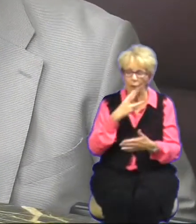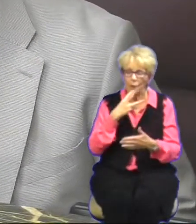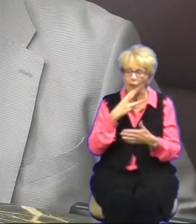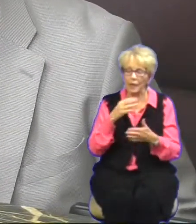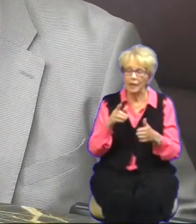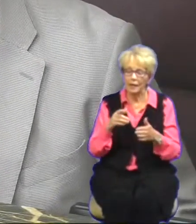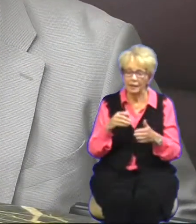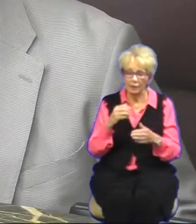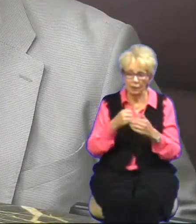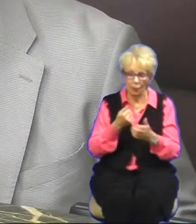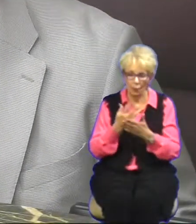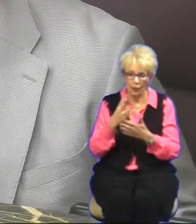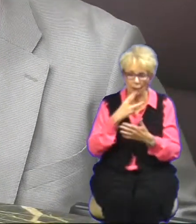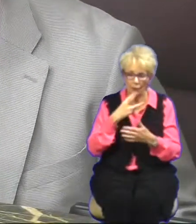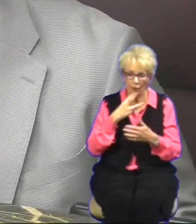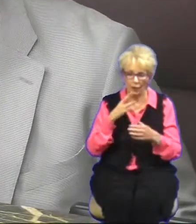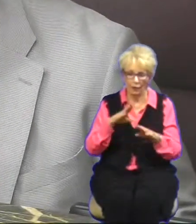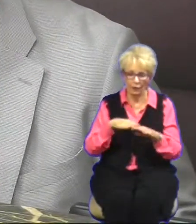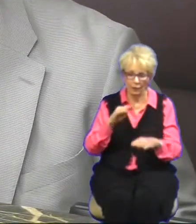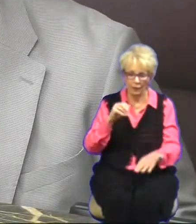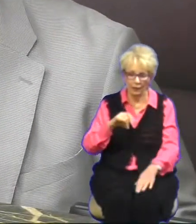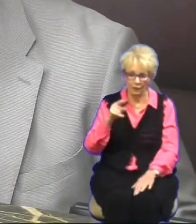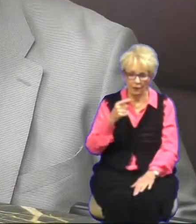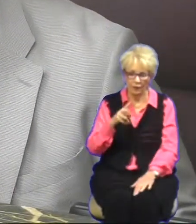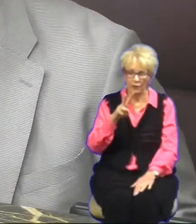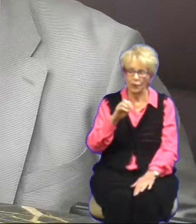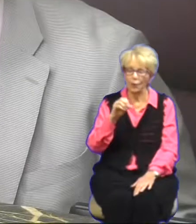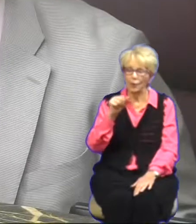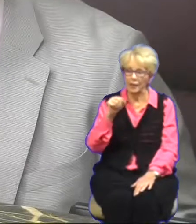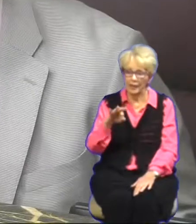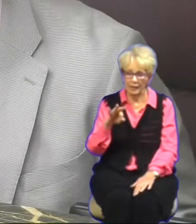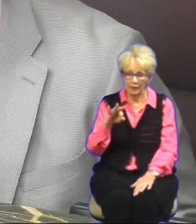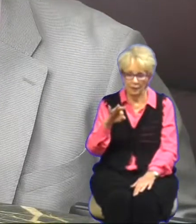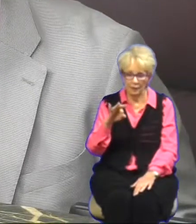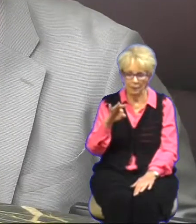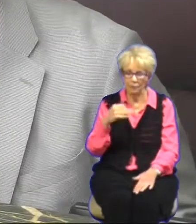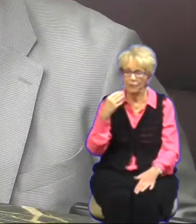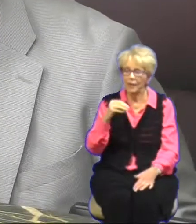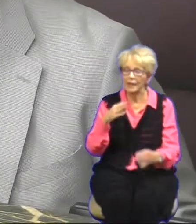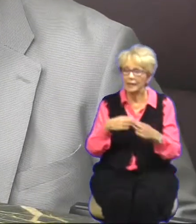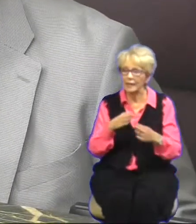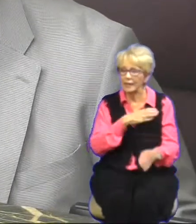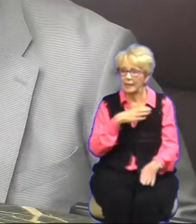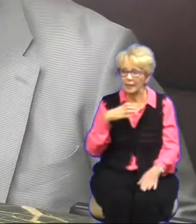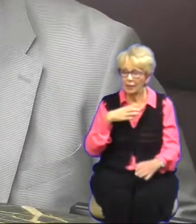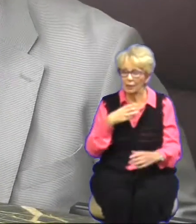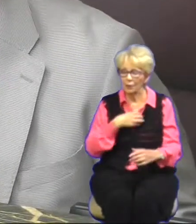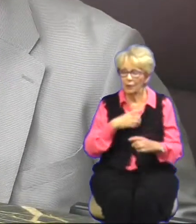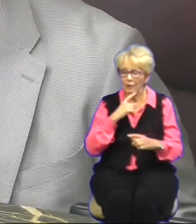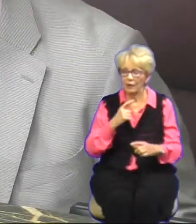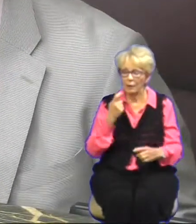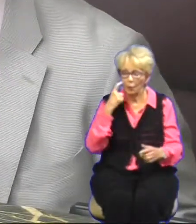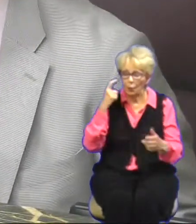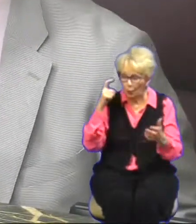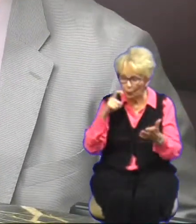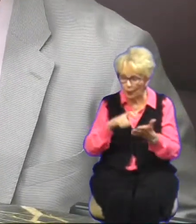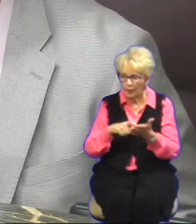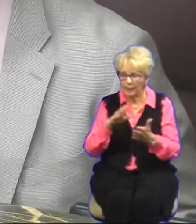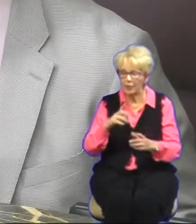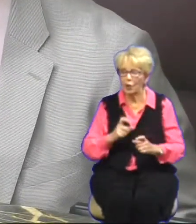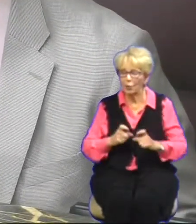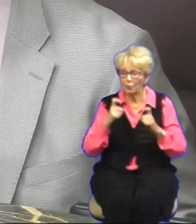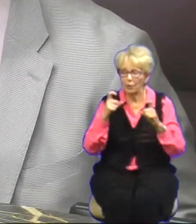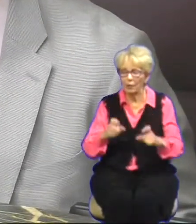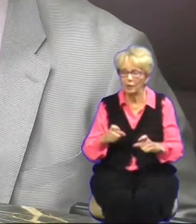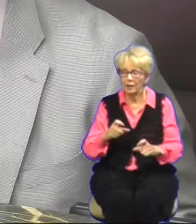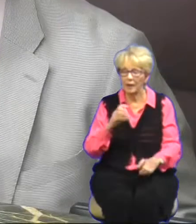operator in wastewater department on May 1, 2019. And whereas the Morganton City Council wishes to officially recognize the contributions of